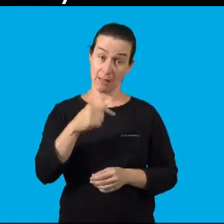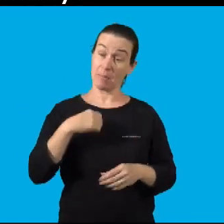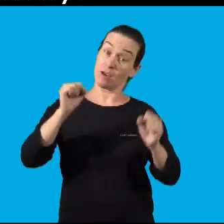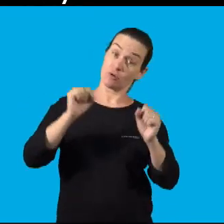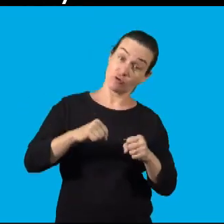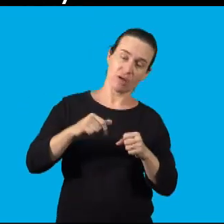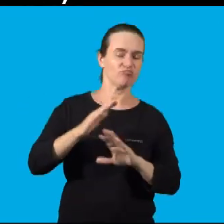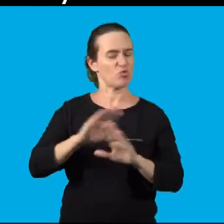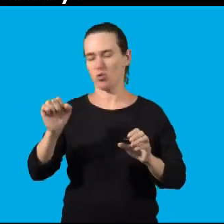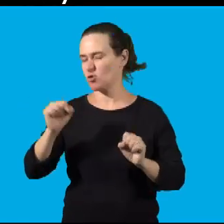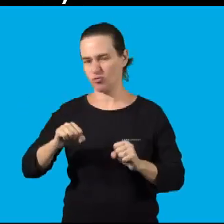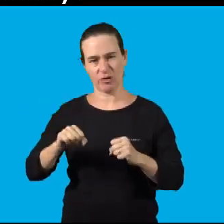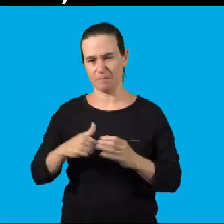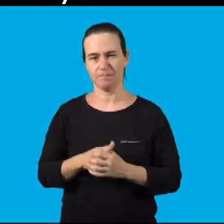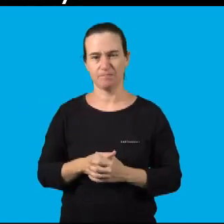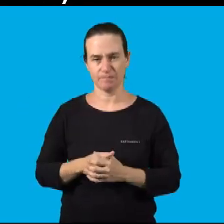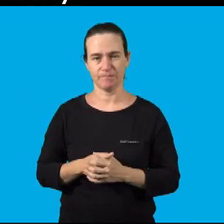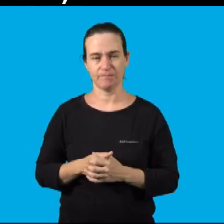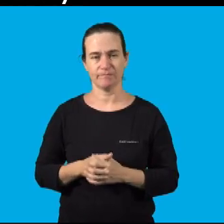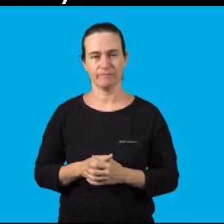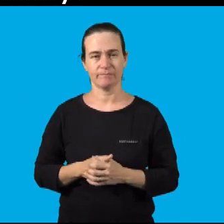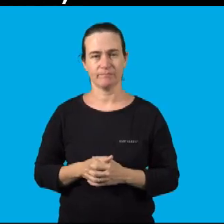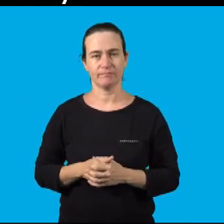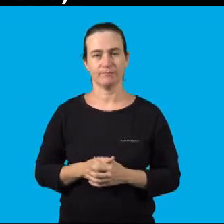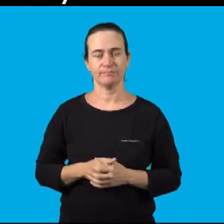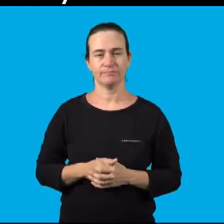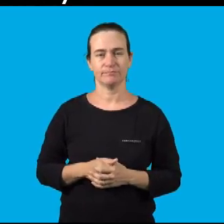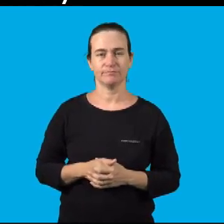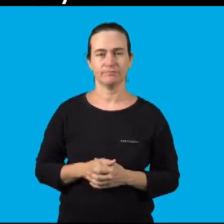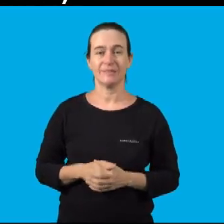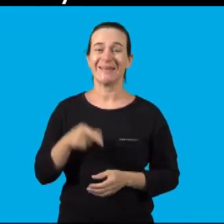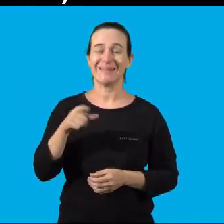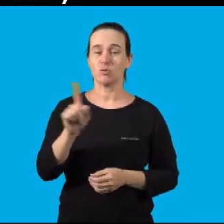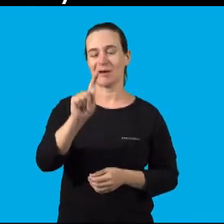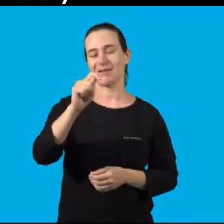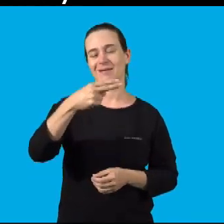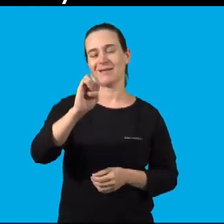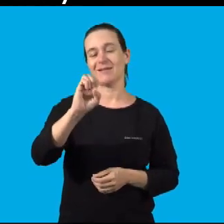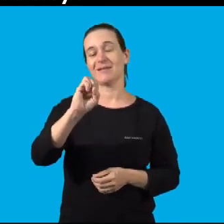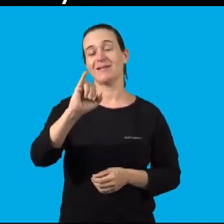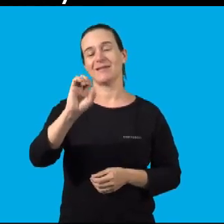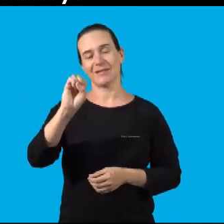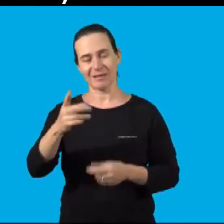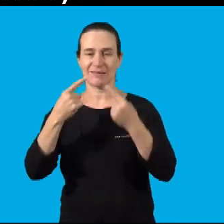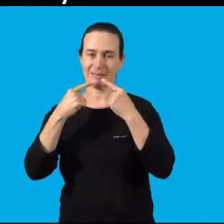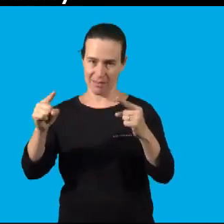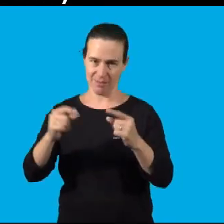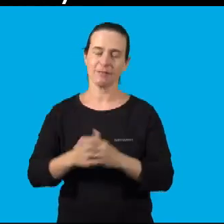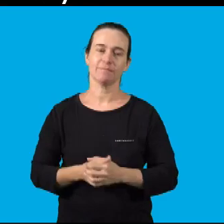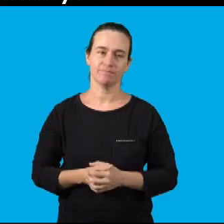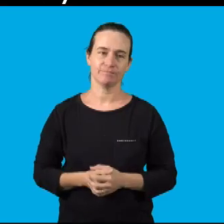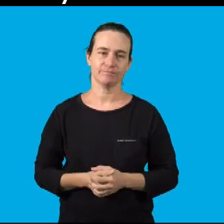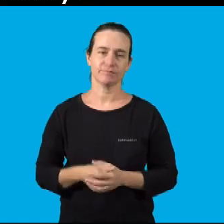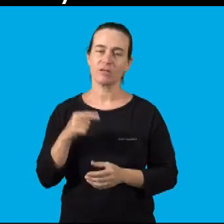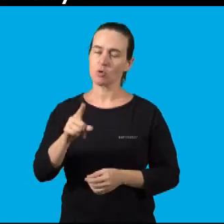stance. Say whether you agree or disagree with the topic. This would be your thesis statement, very important. This is